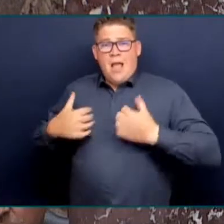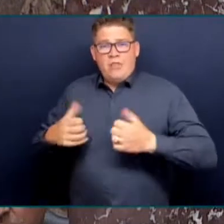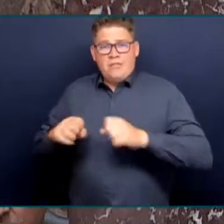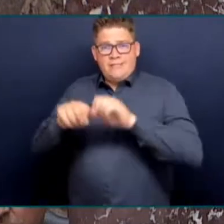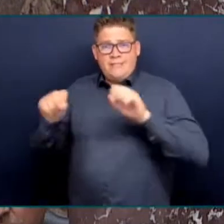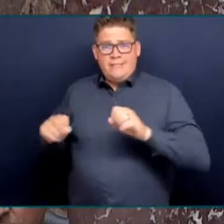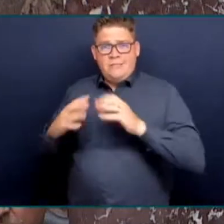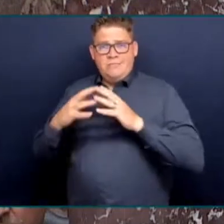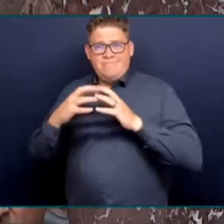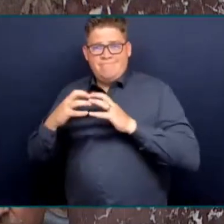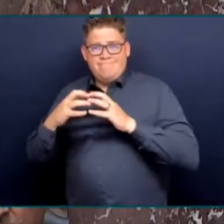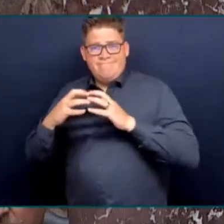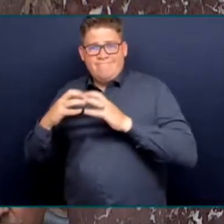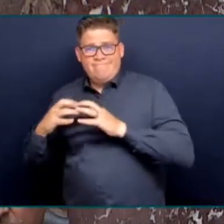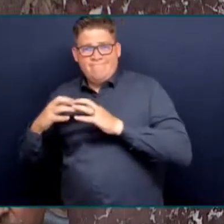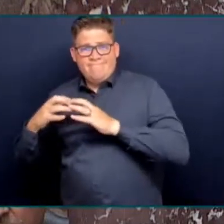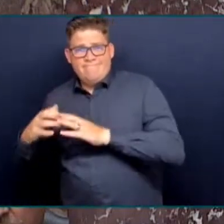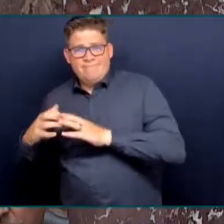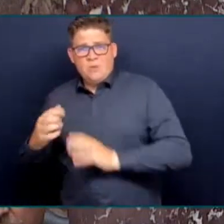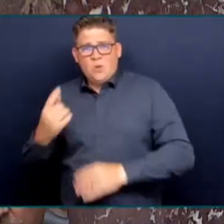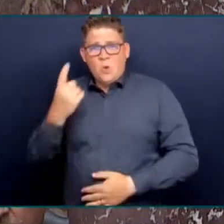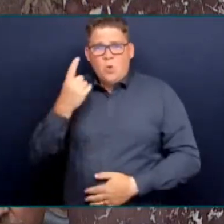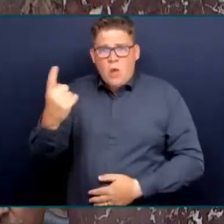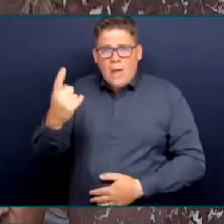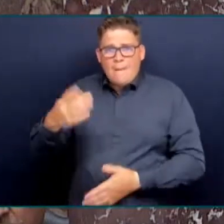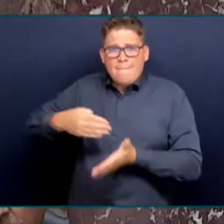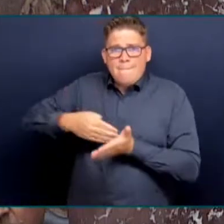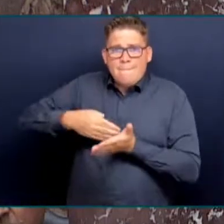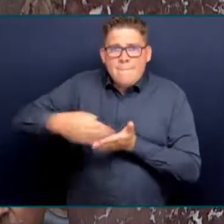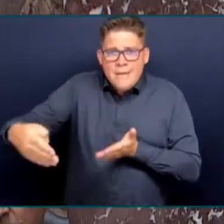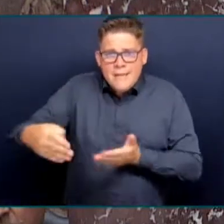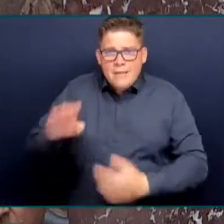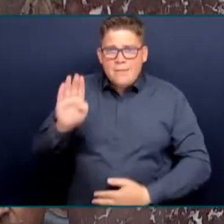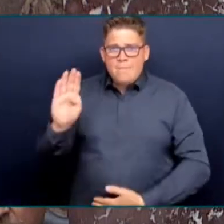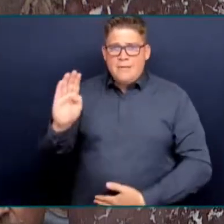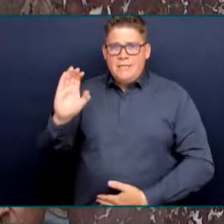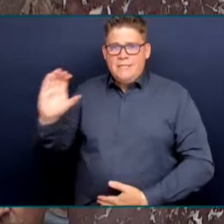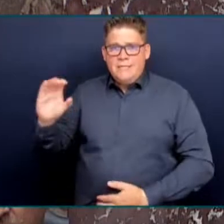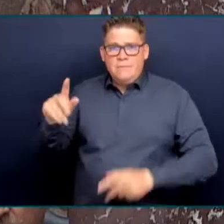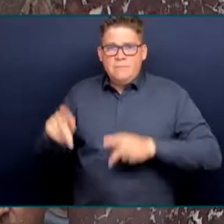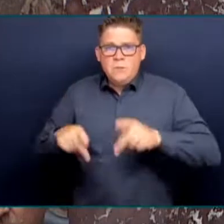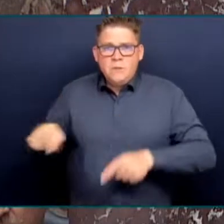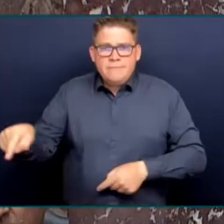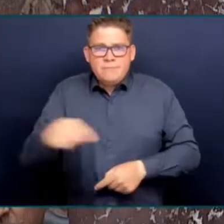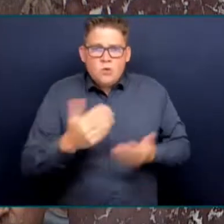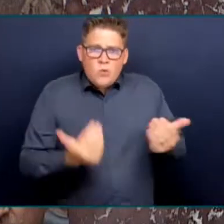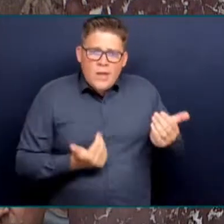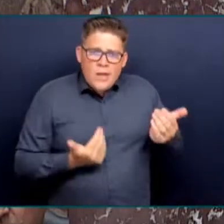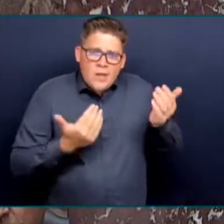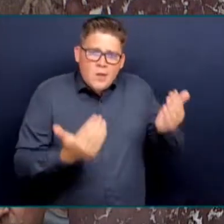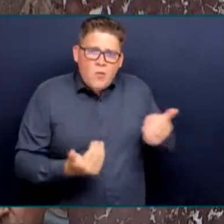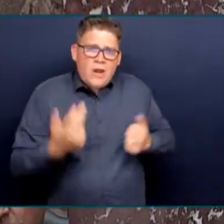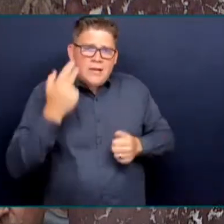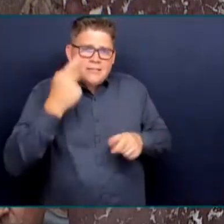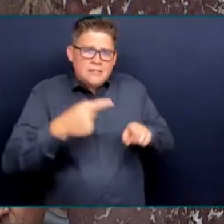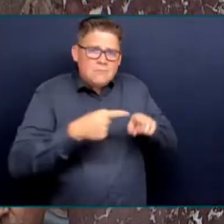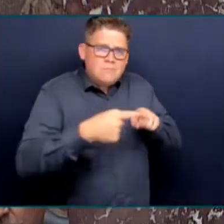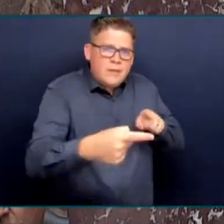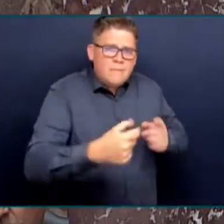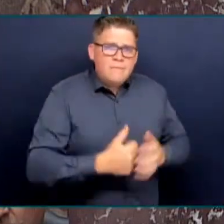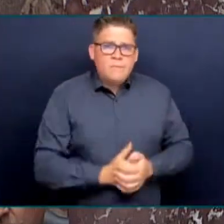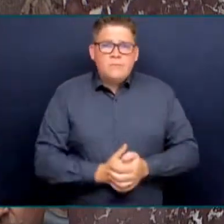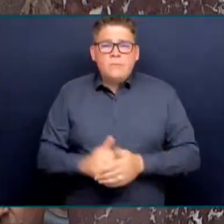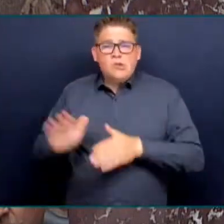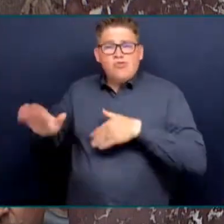waitlisted to see a specialist. The worst walk-in clinic wait times in the country. Hundreds